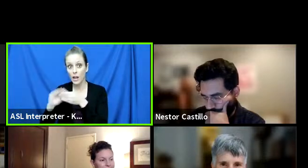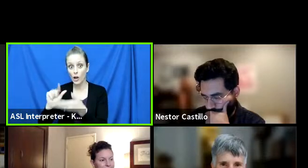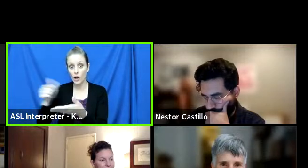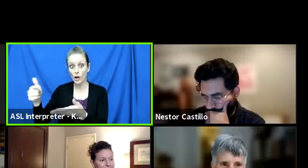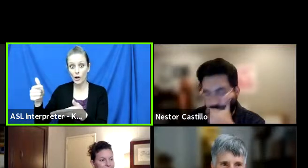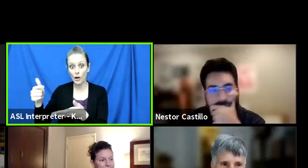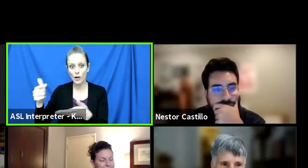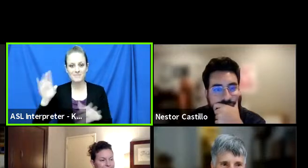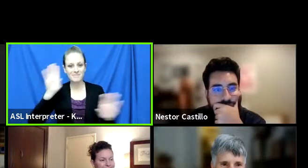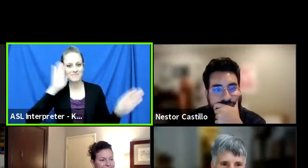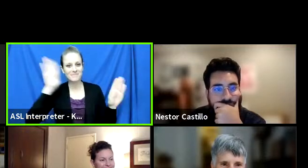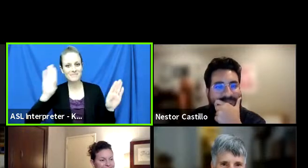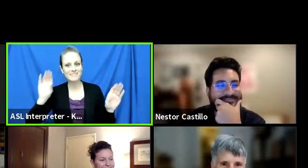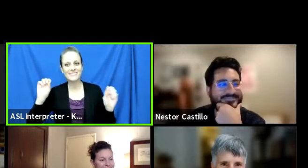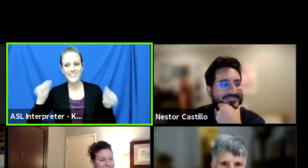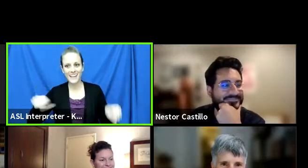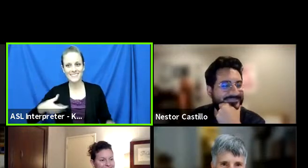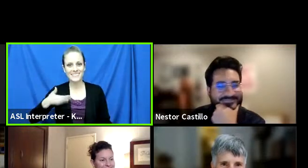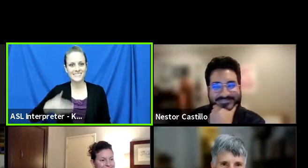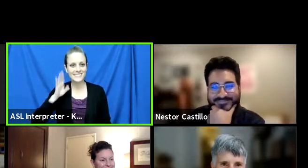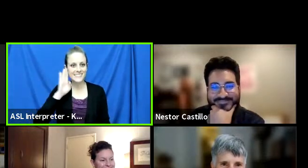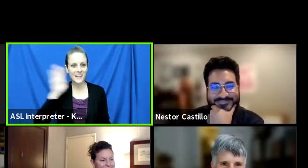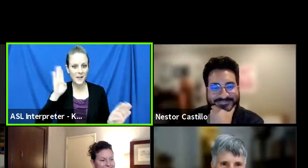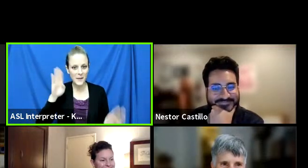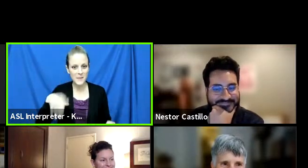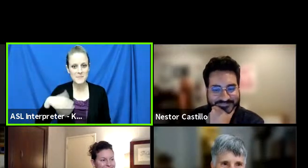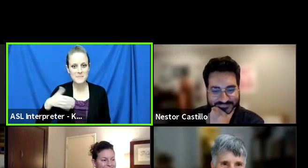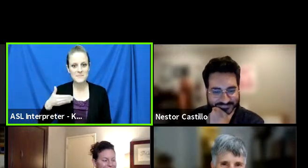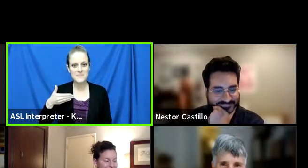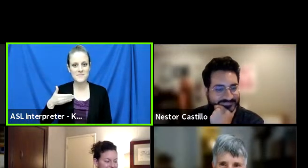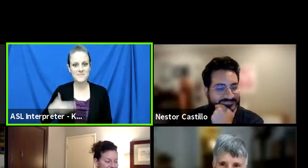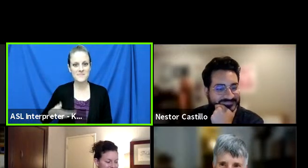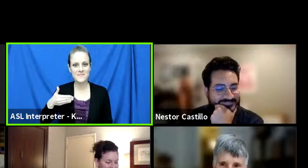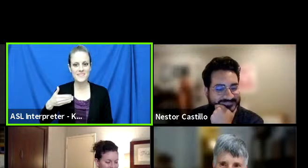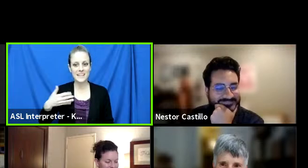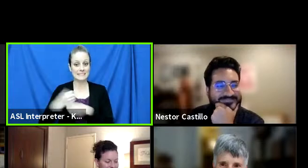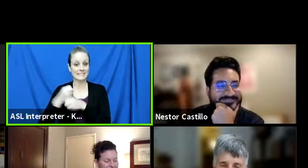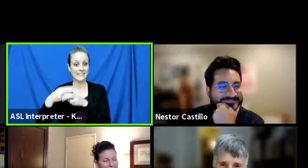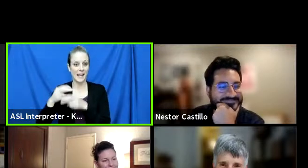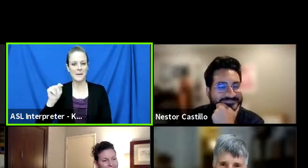Yes. Hi, everybody. Hi, I'm Katrina. I go by Trina.